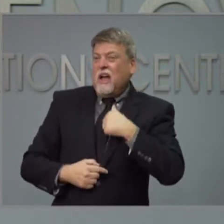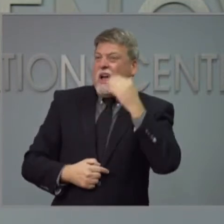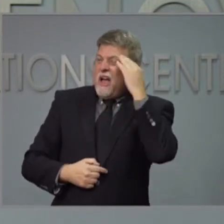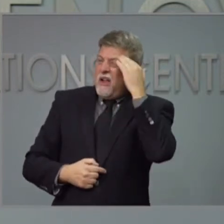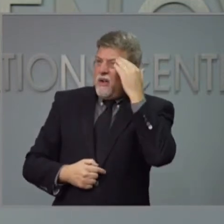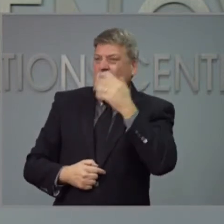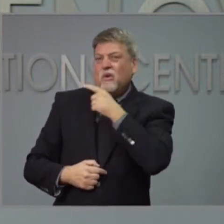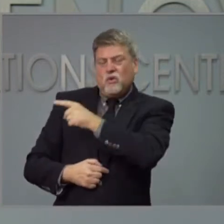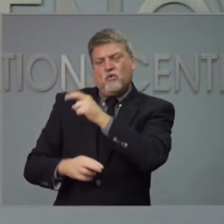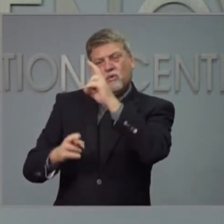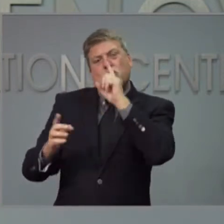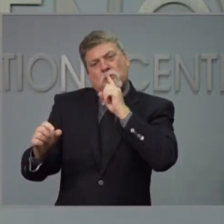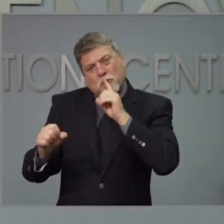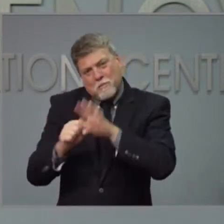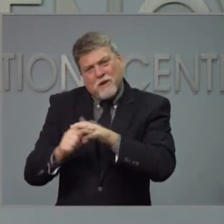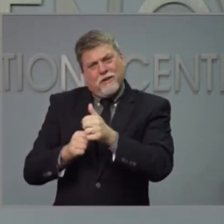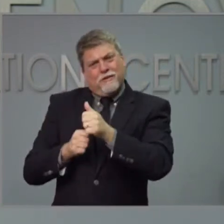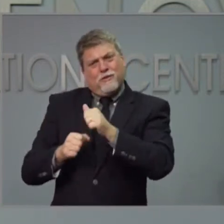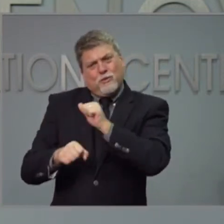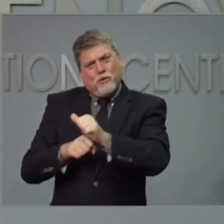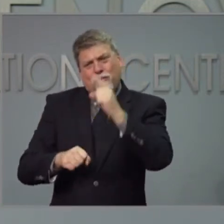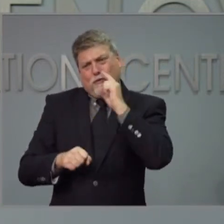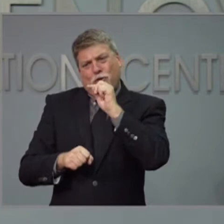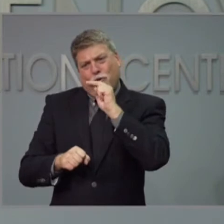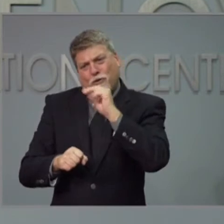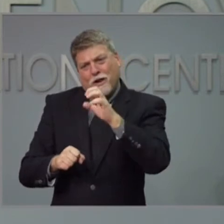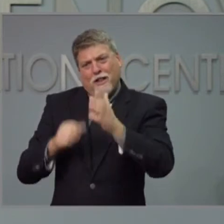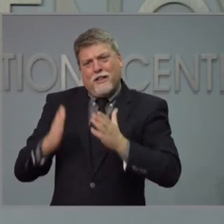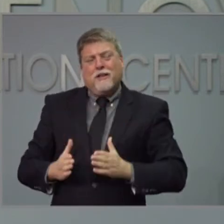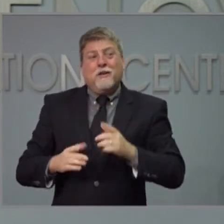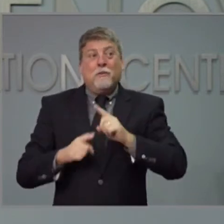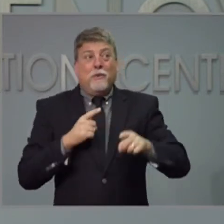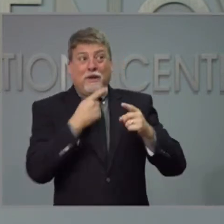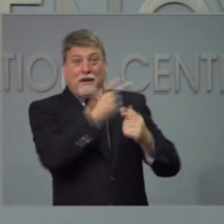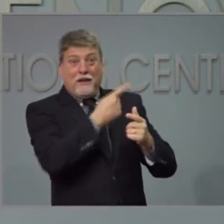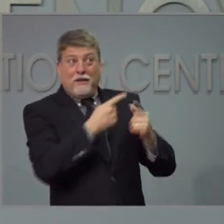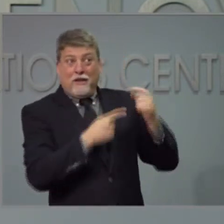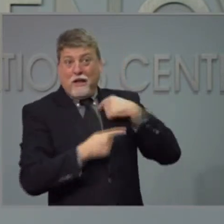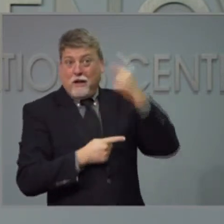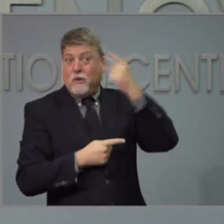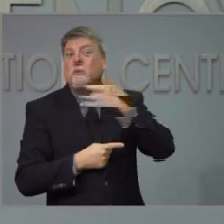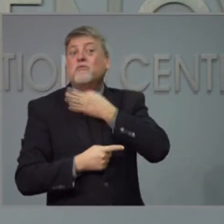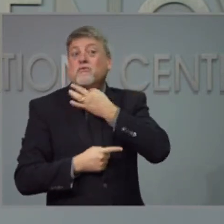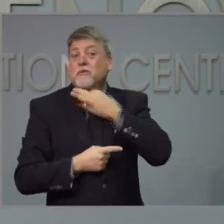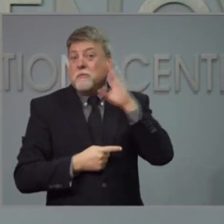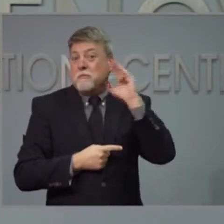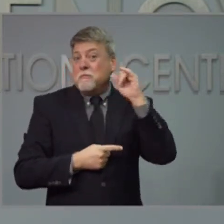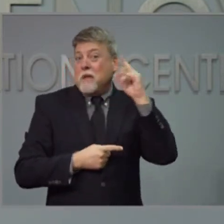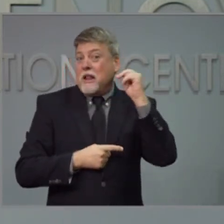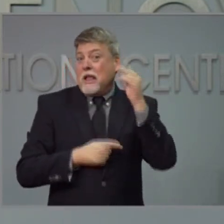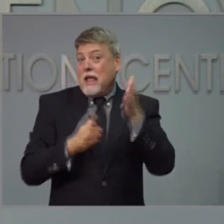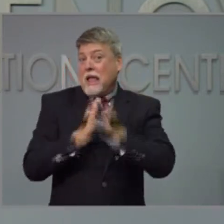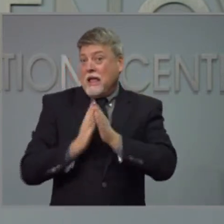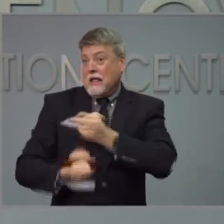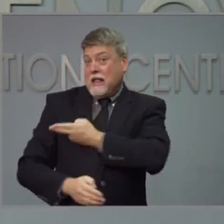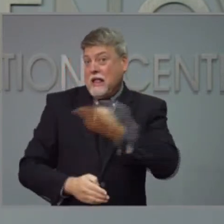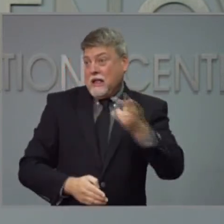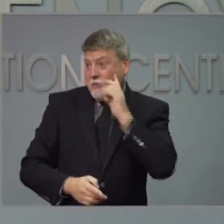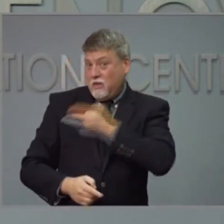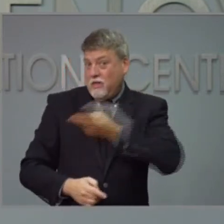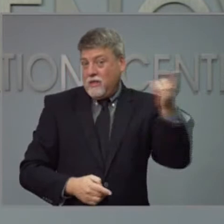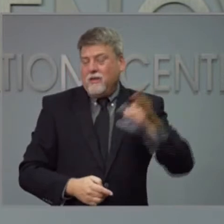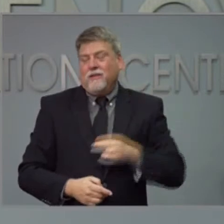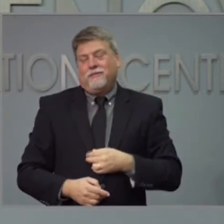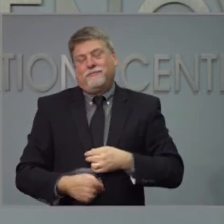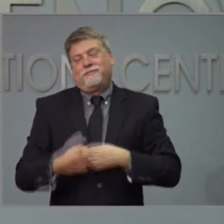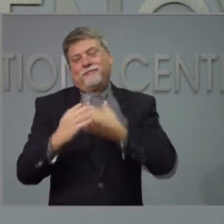to the people of North Carolina, so having said that on your behalf, I just want to get your thoughts. Brian, I am committed to the